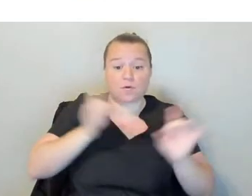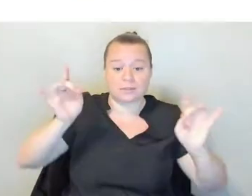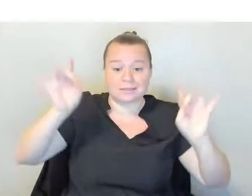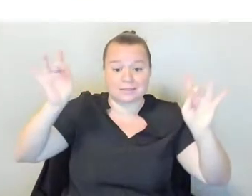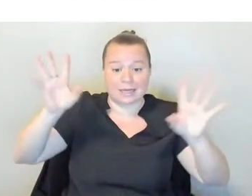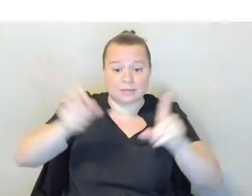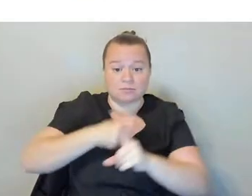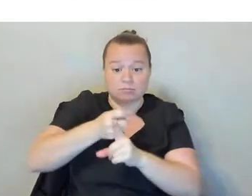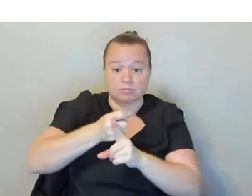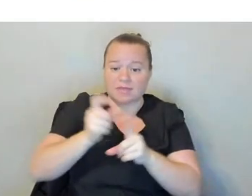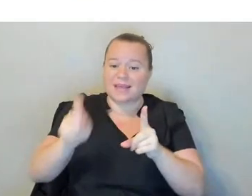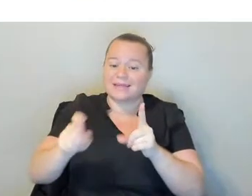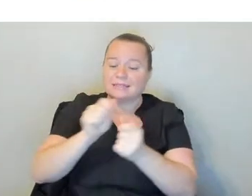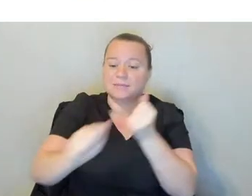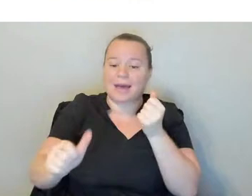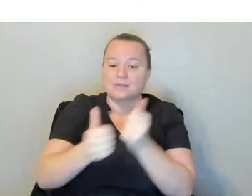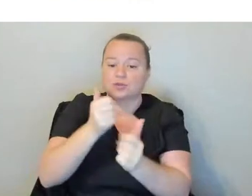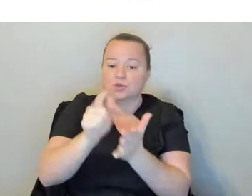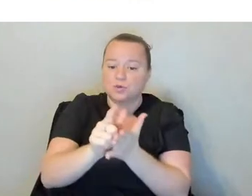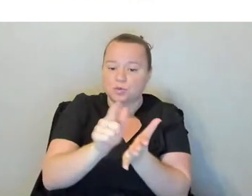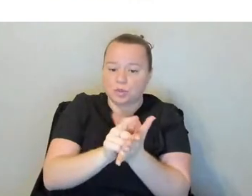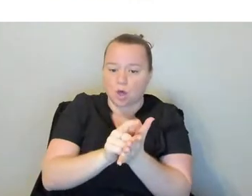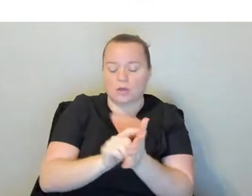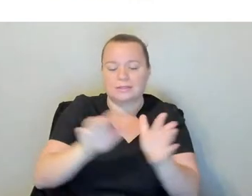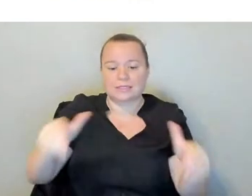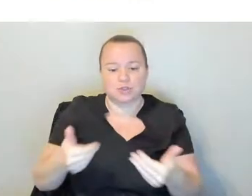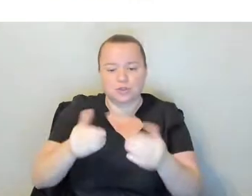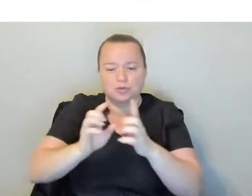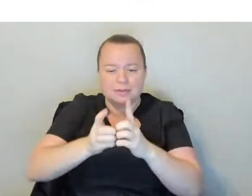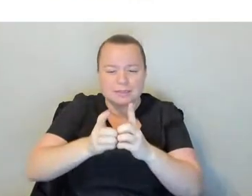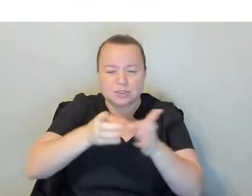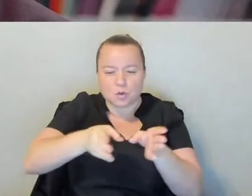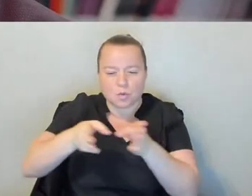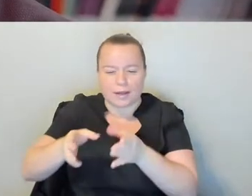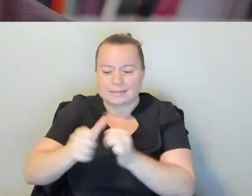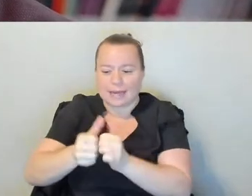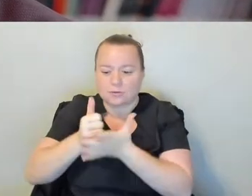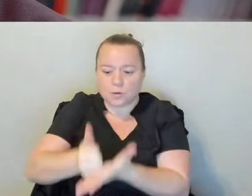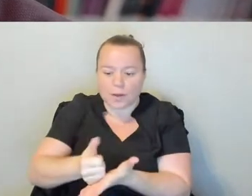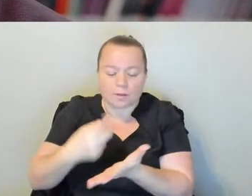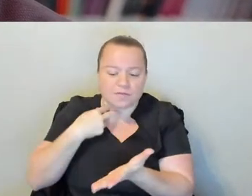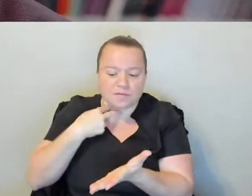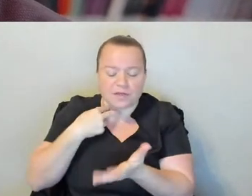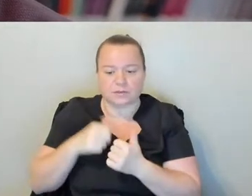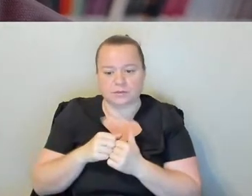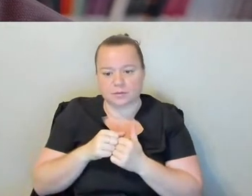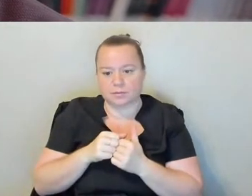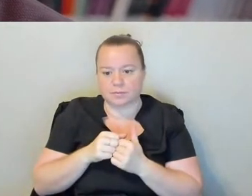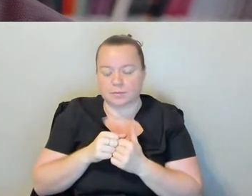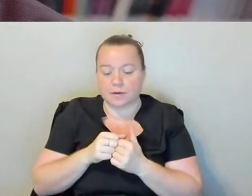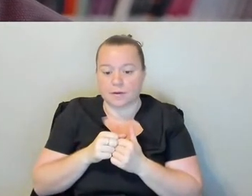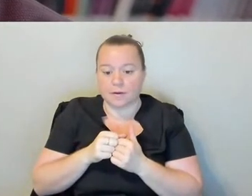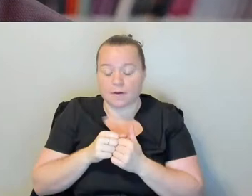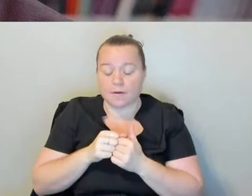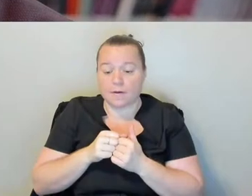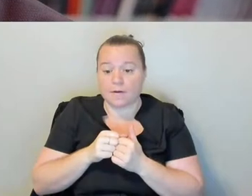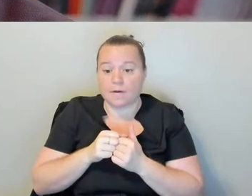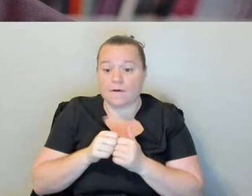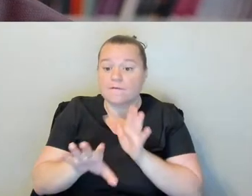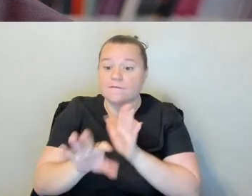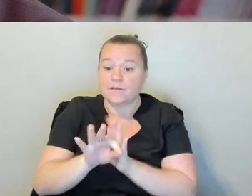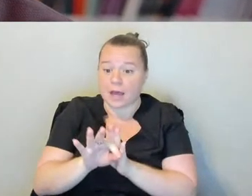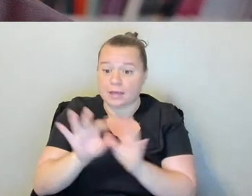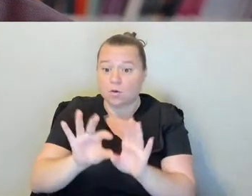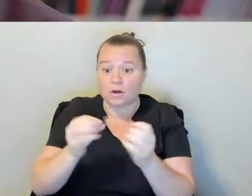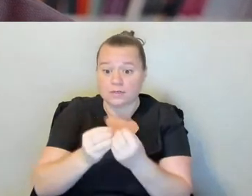new legislation, introduce digital ways of helping victims, and fund organizations that support women